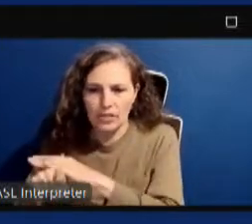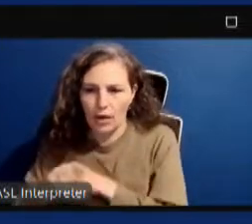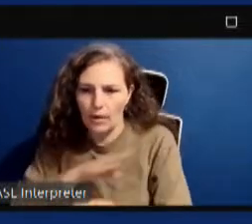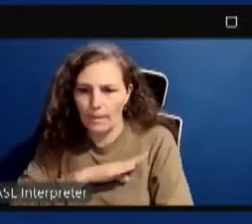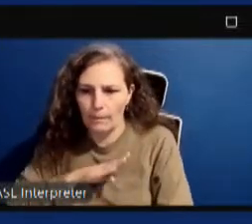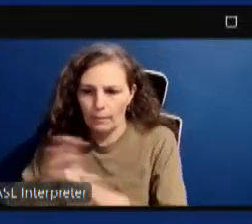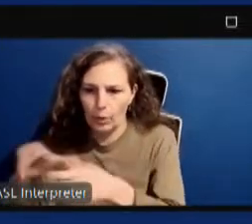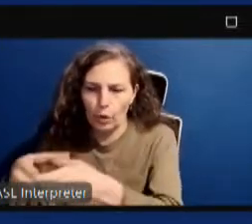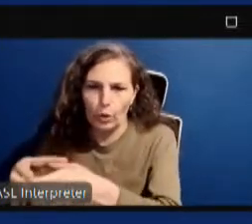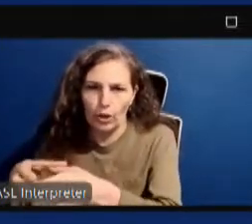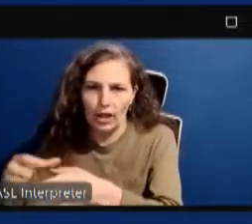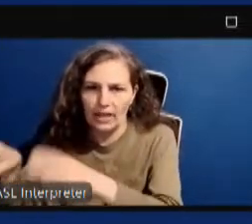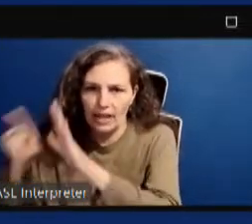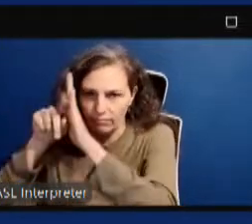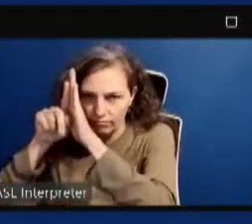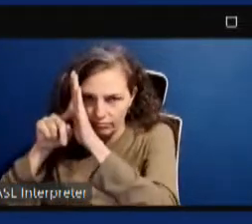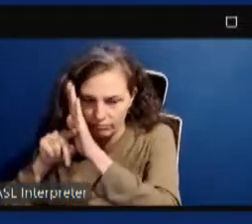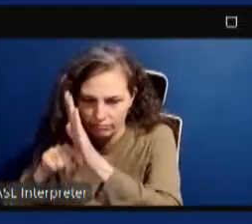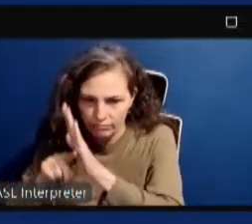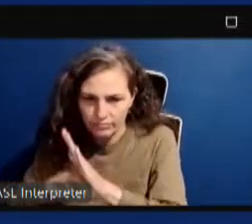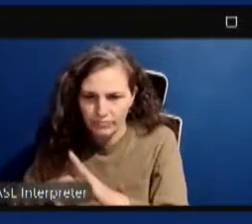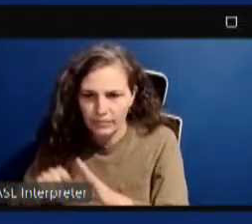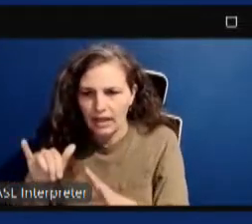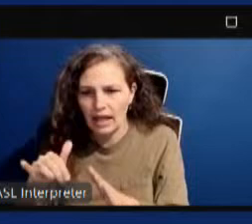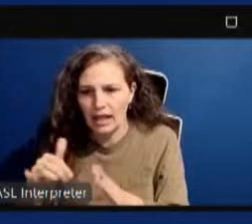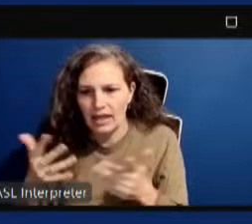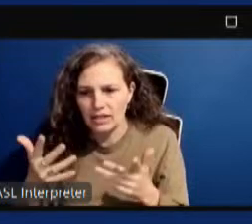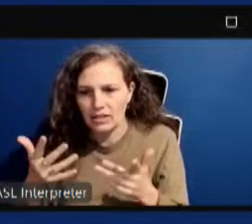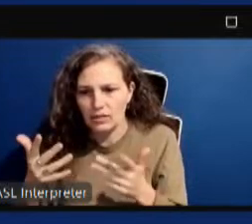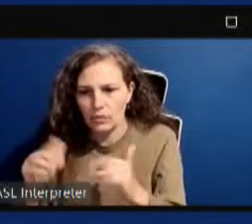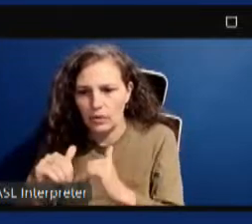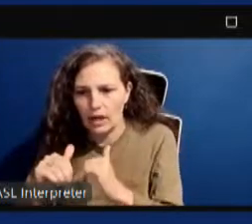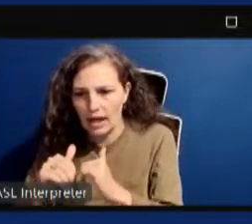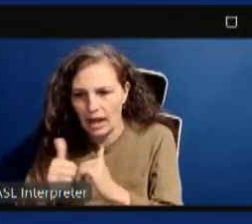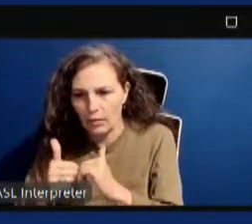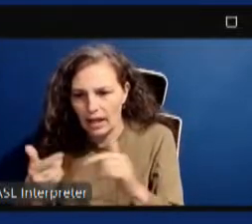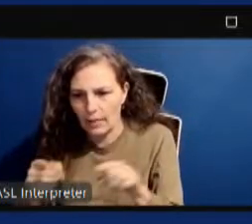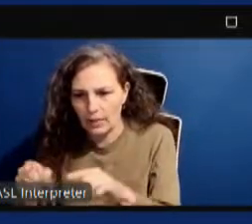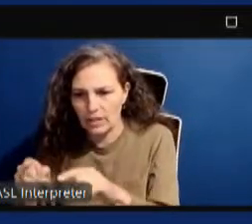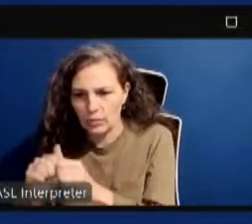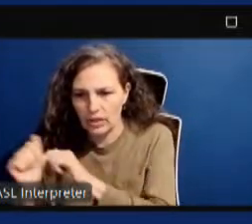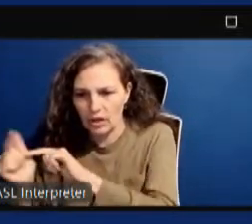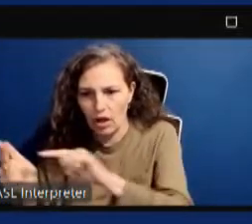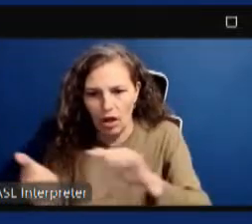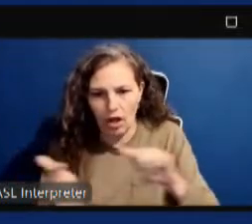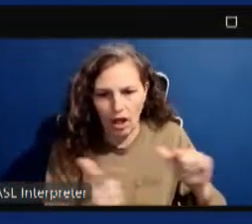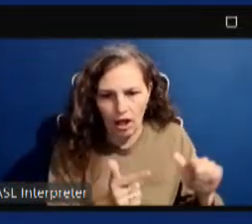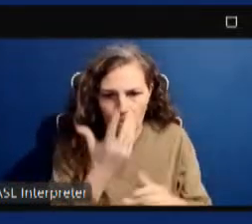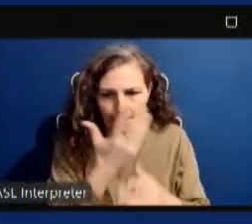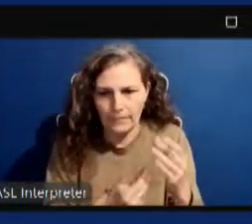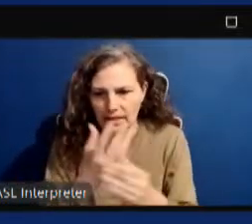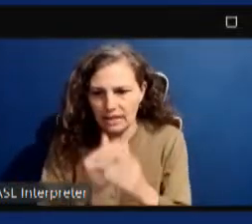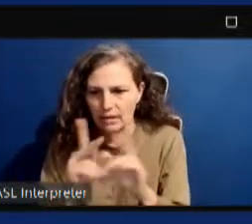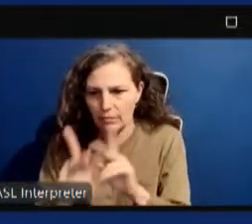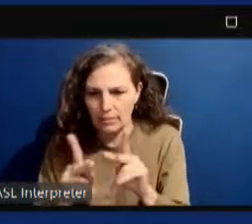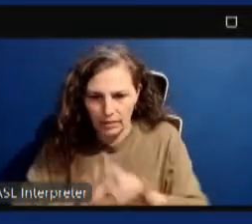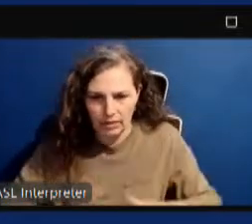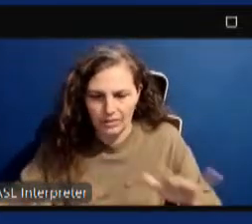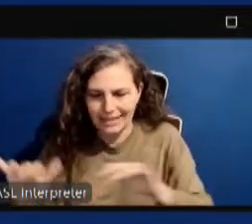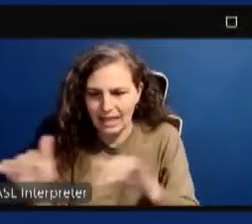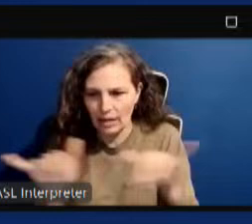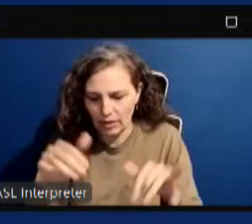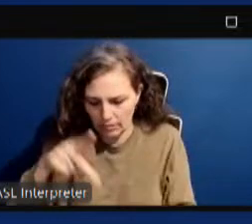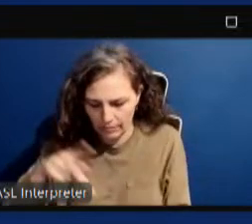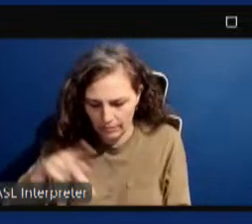for Altadena and for Palisades area, and that's how all the missing persons normally are conducted. For